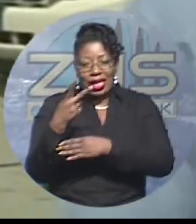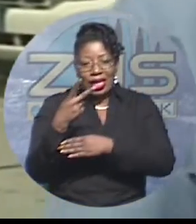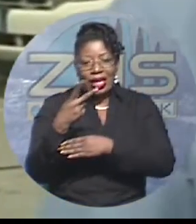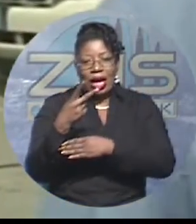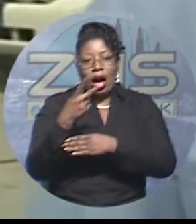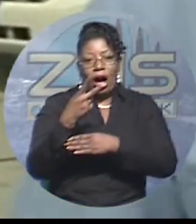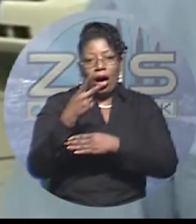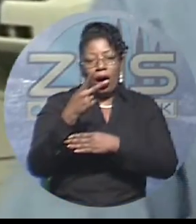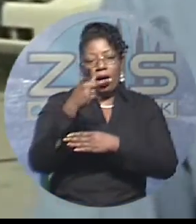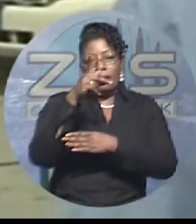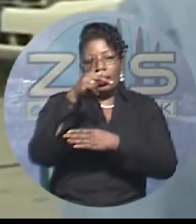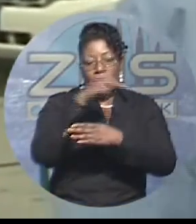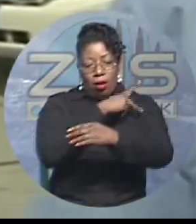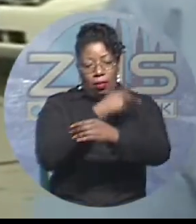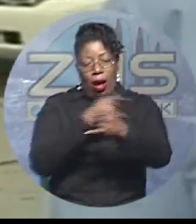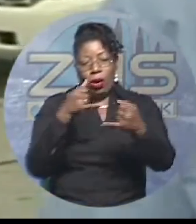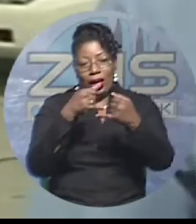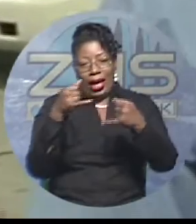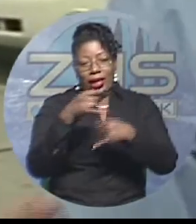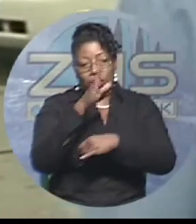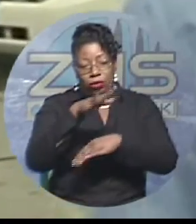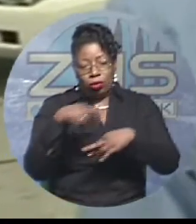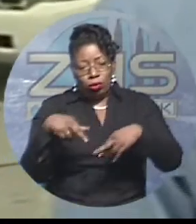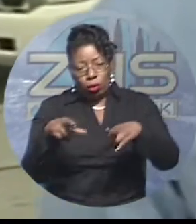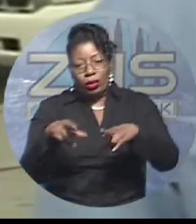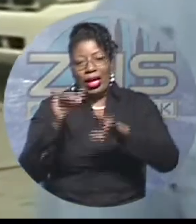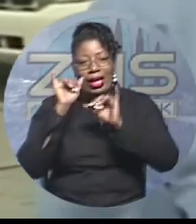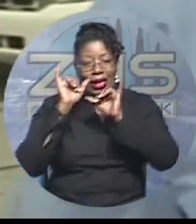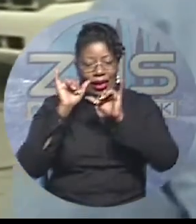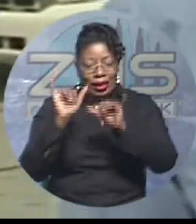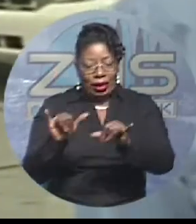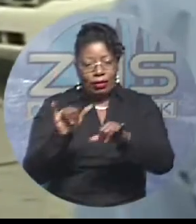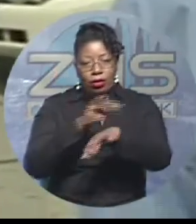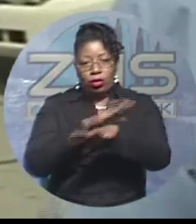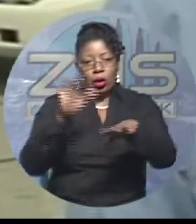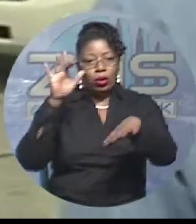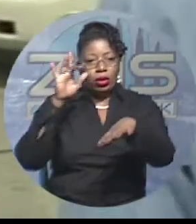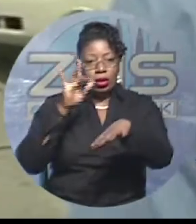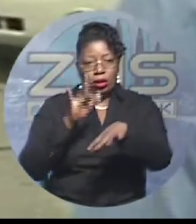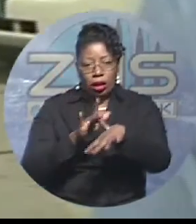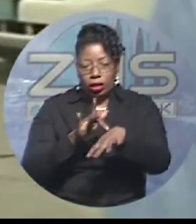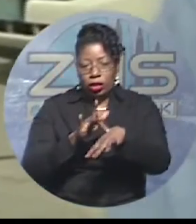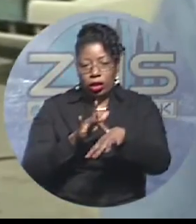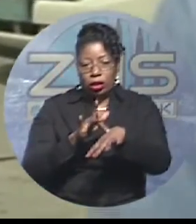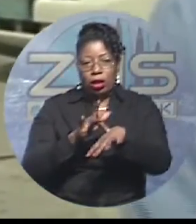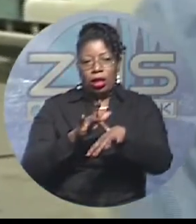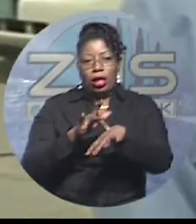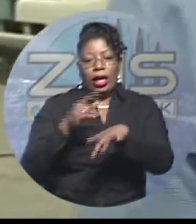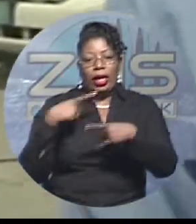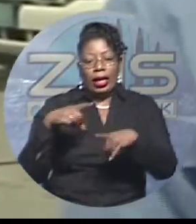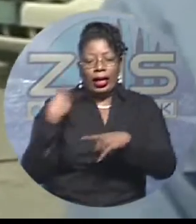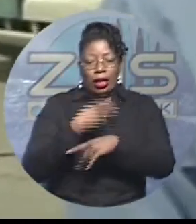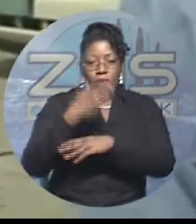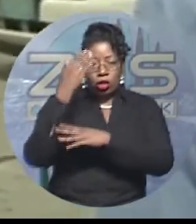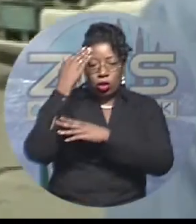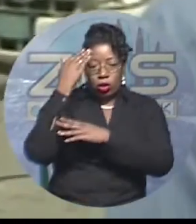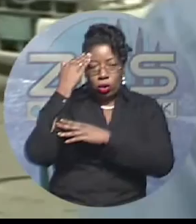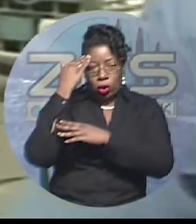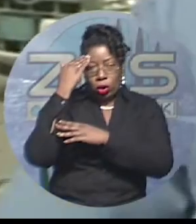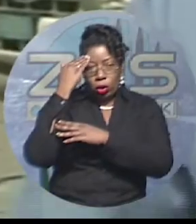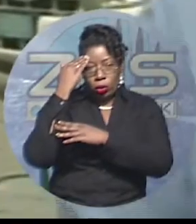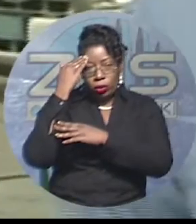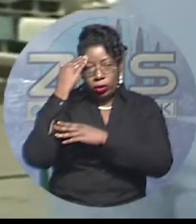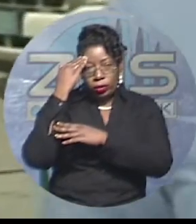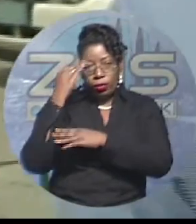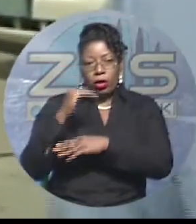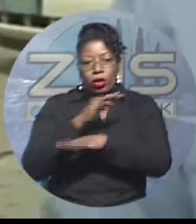it. Call our number, call our hotline, let them know. We'll do our best to send crews to move things and know that it's done